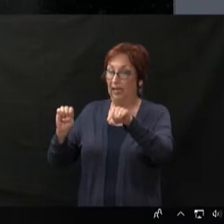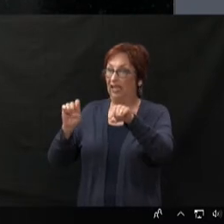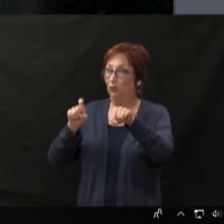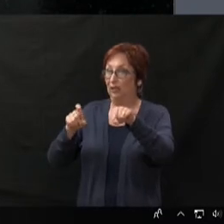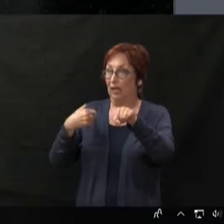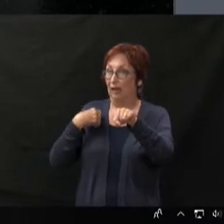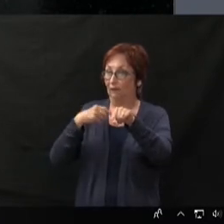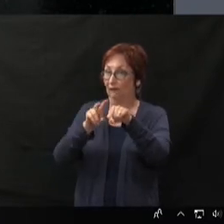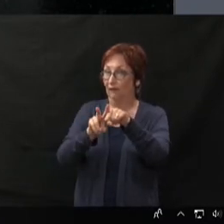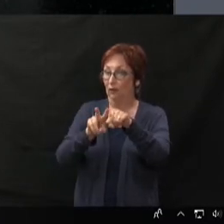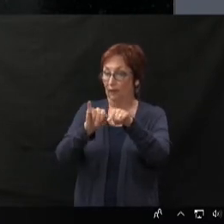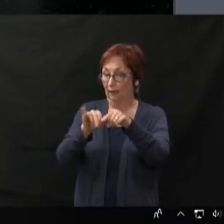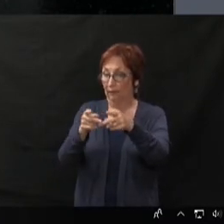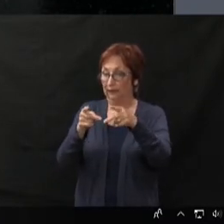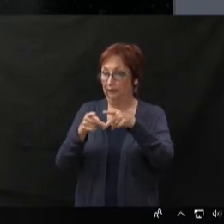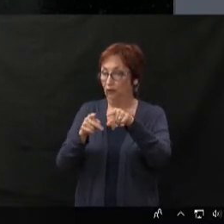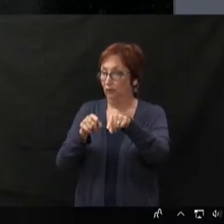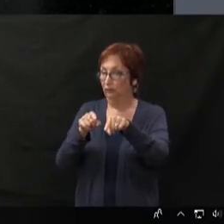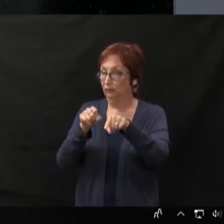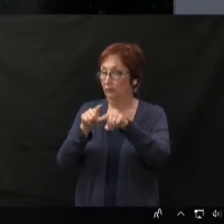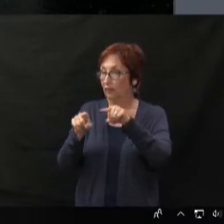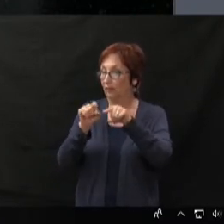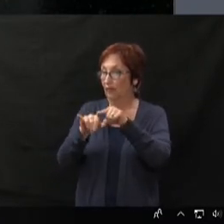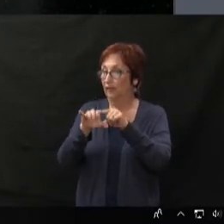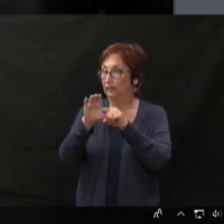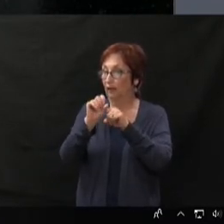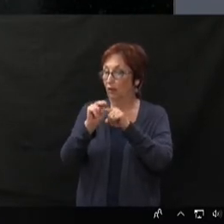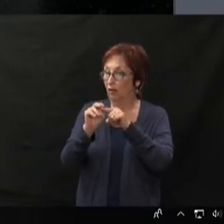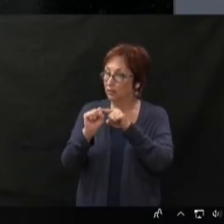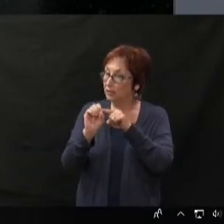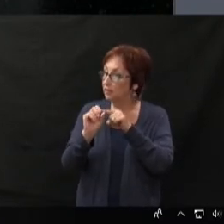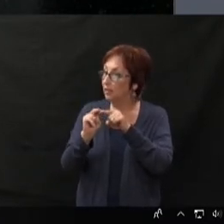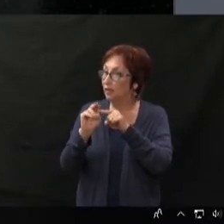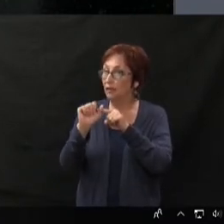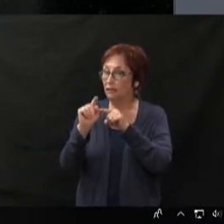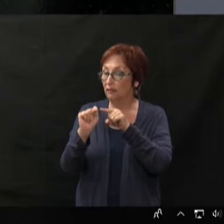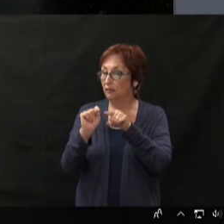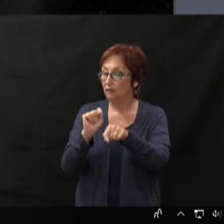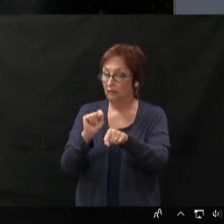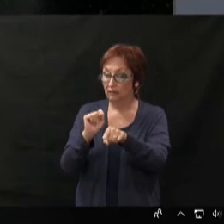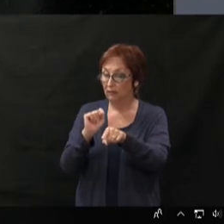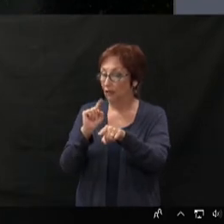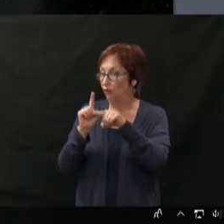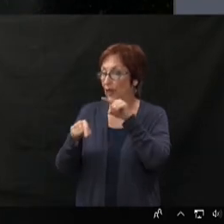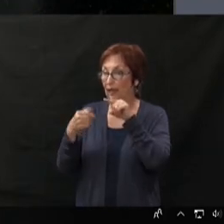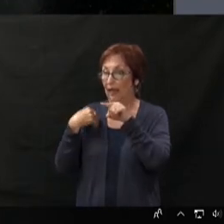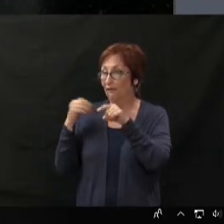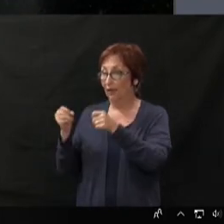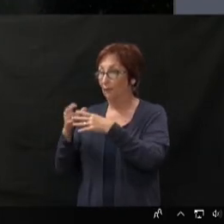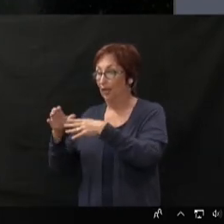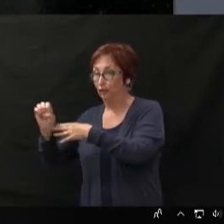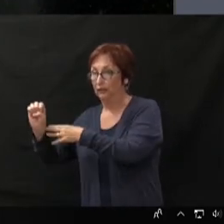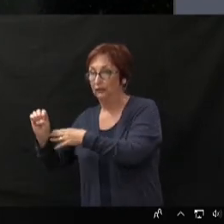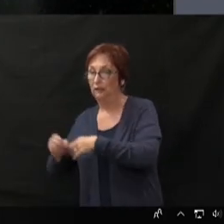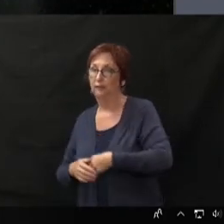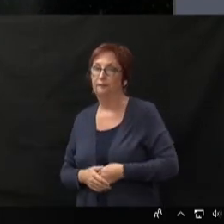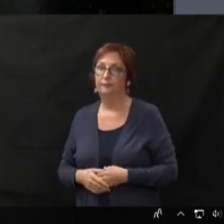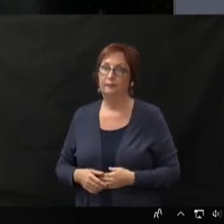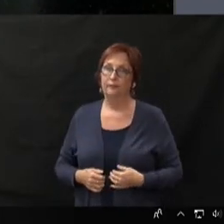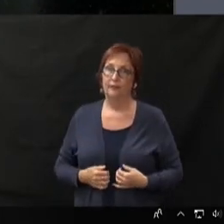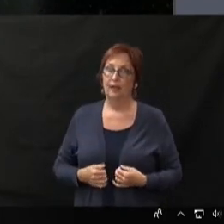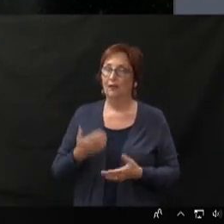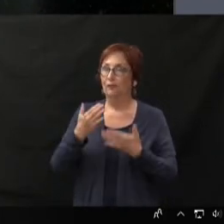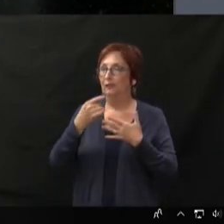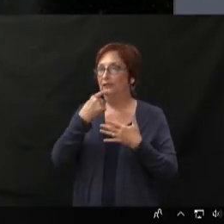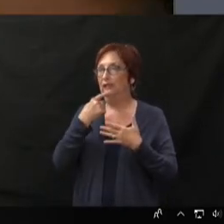consonant. And a consonant can't say its loud and strong name like vowels can. I probably have said that about 50